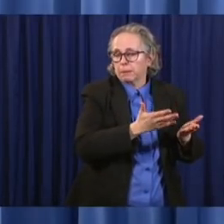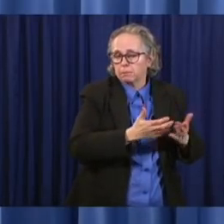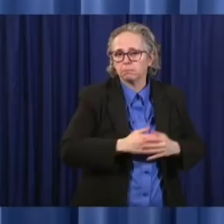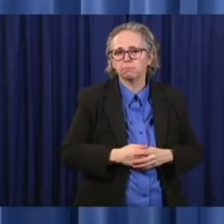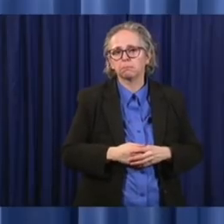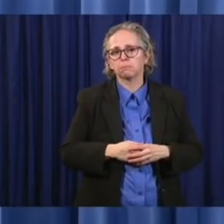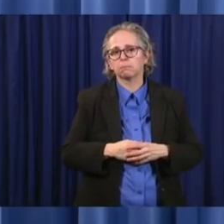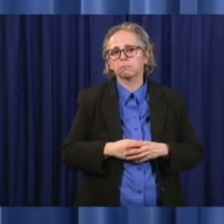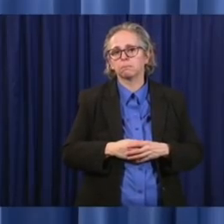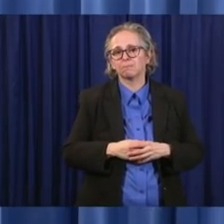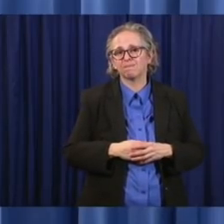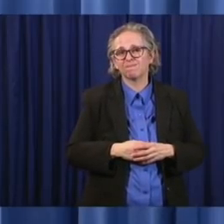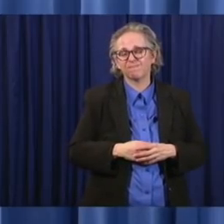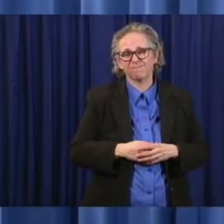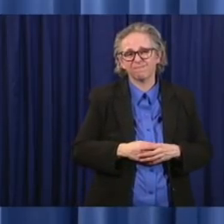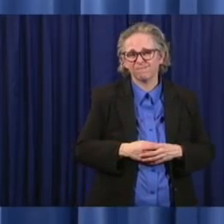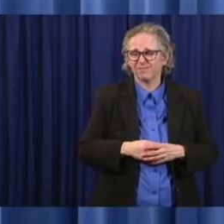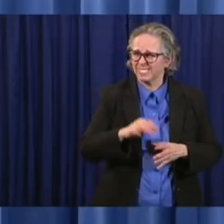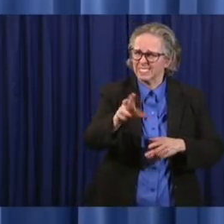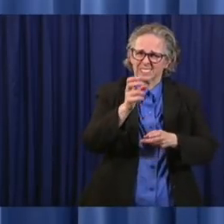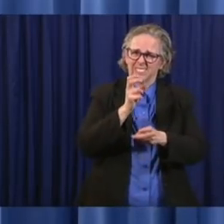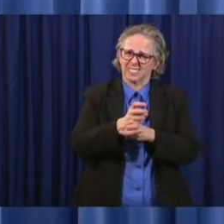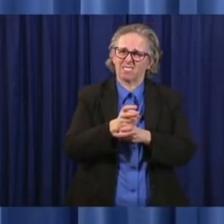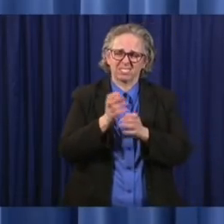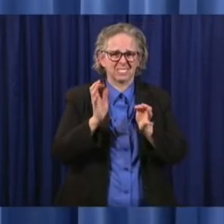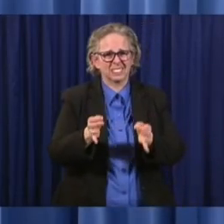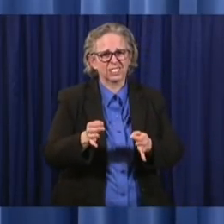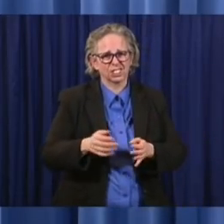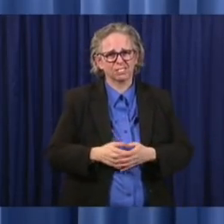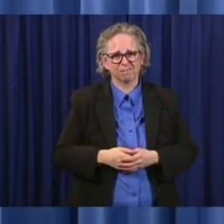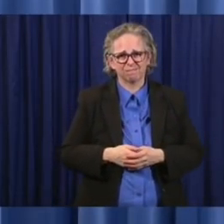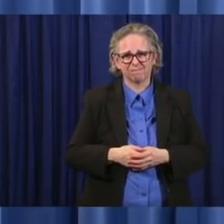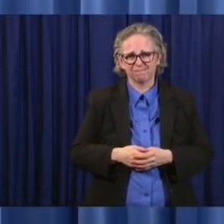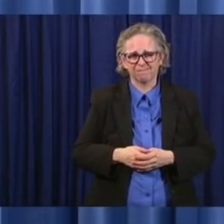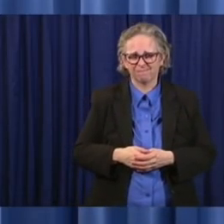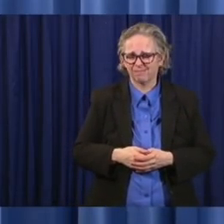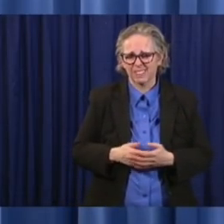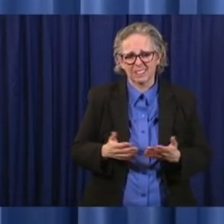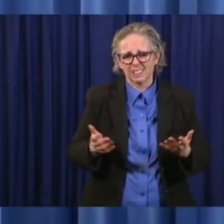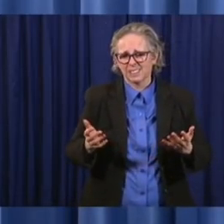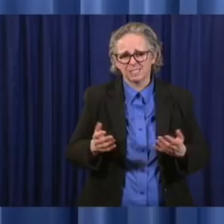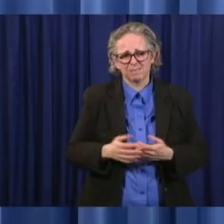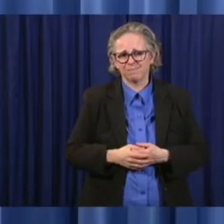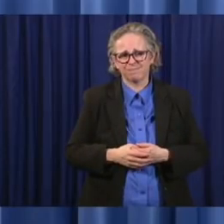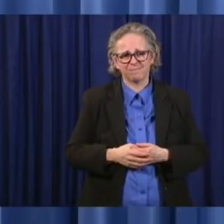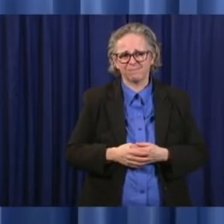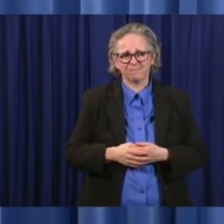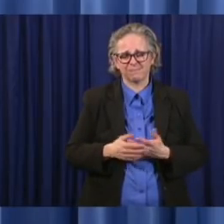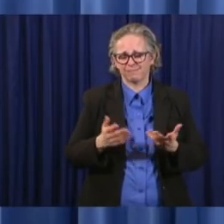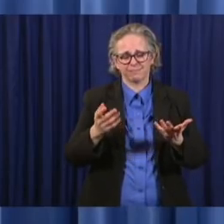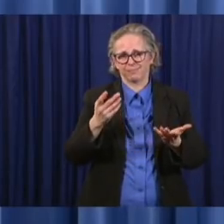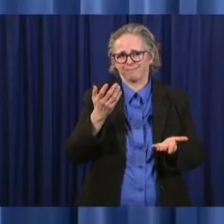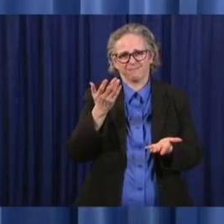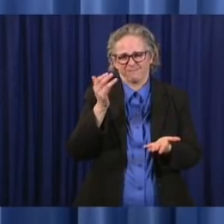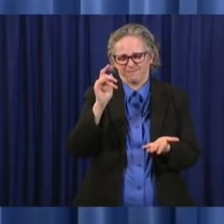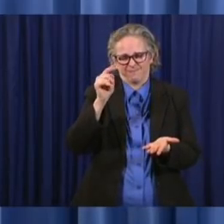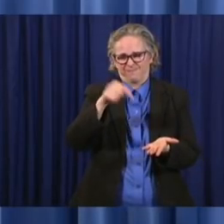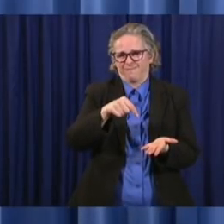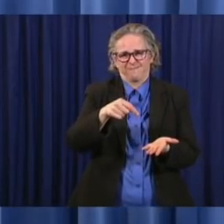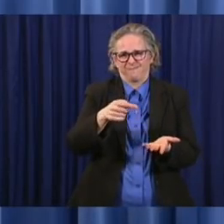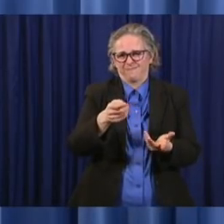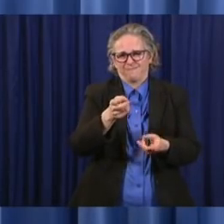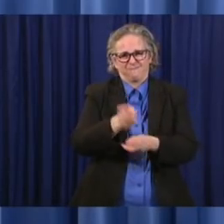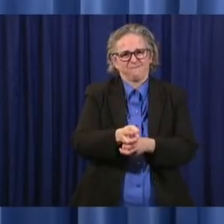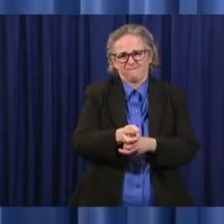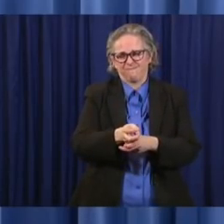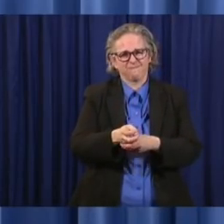These are difficult decisions. There's just no doubt about it. But, as I